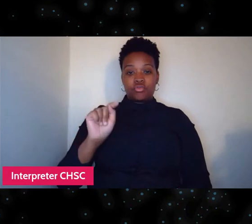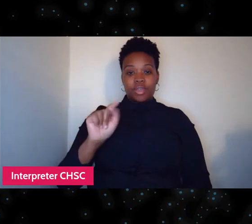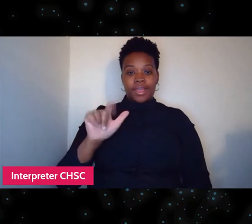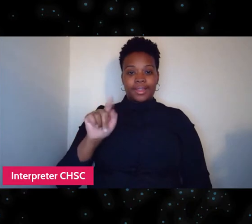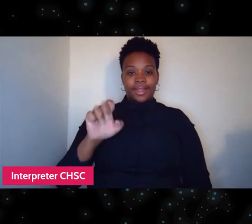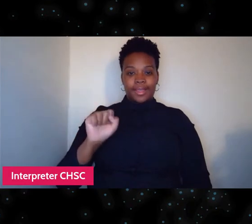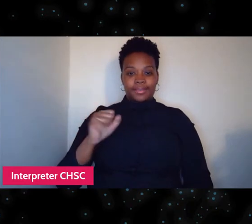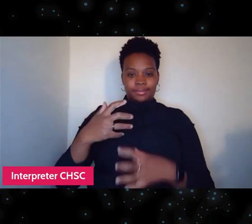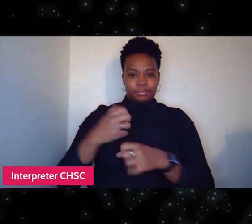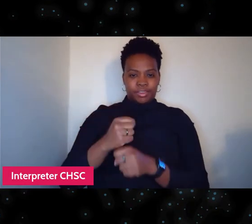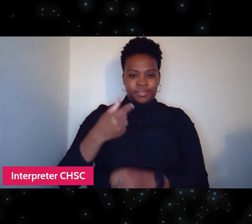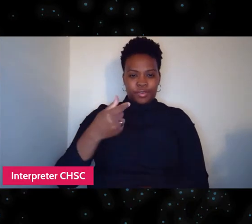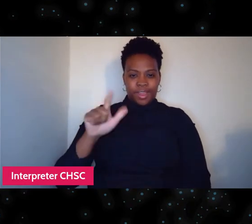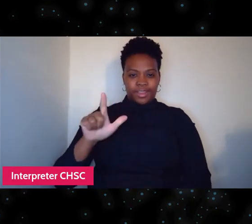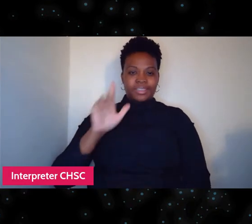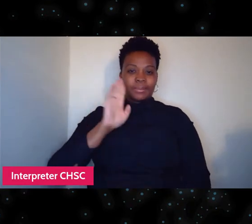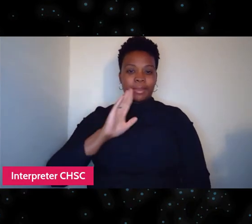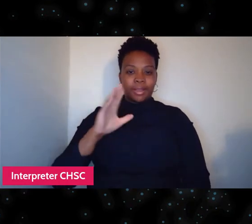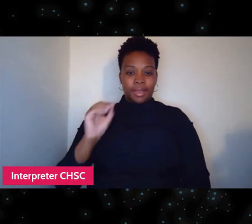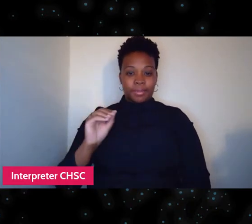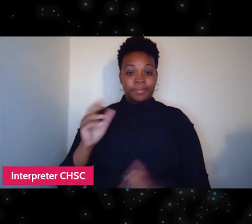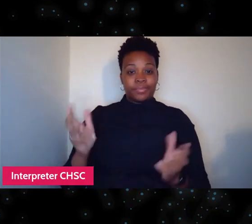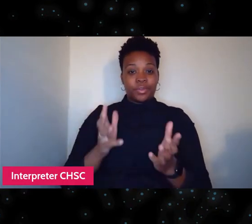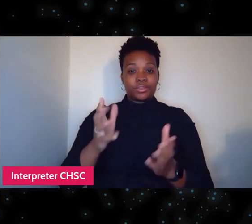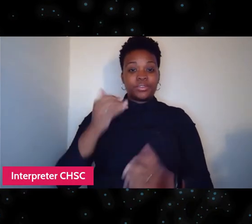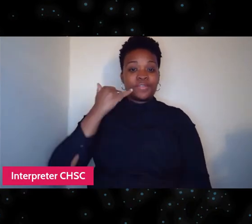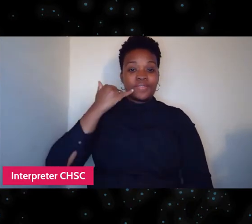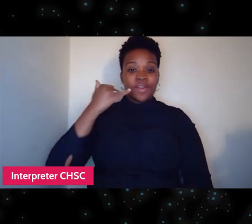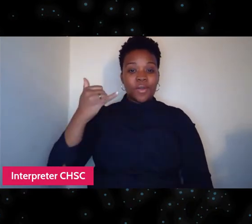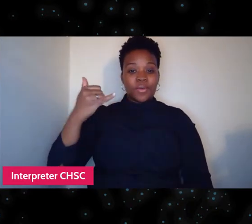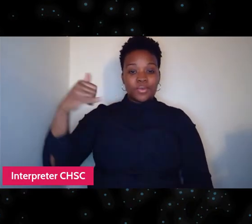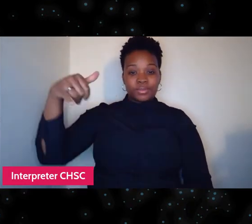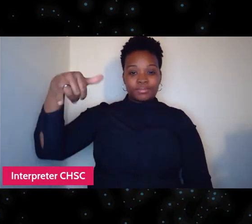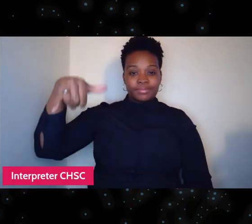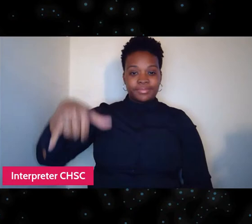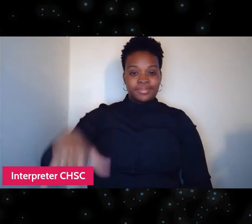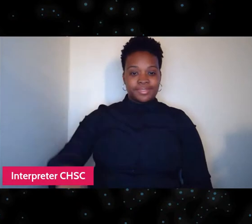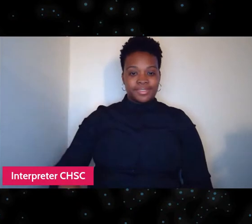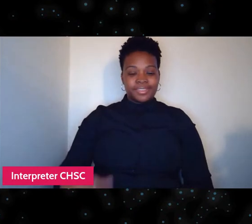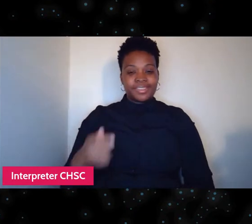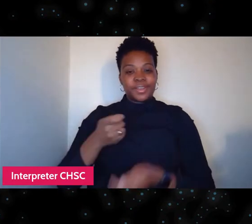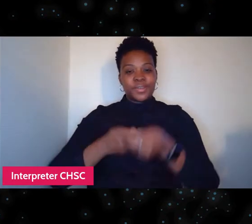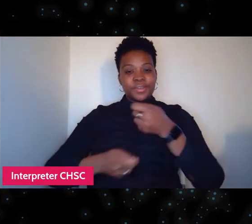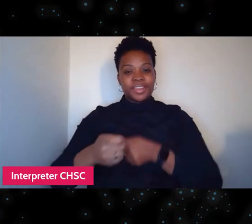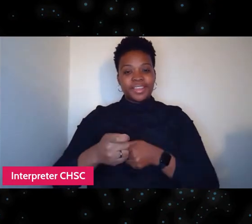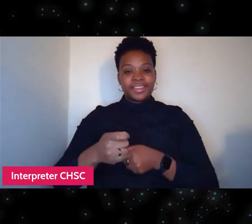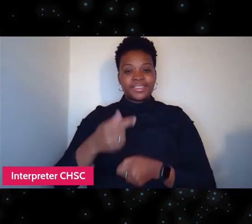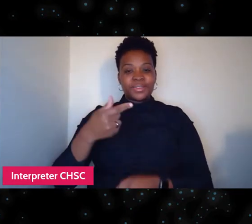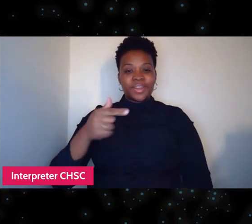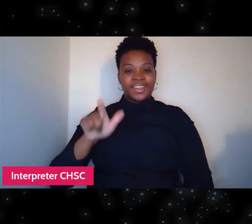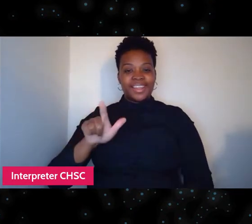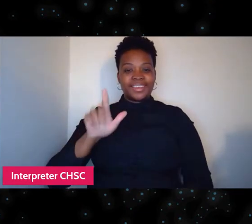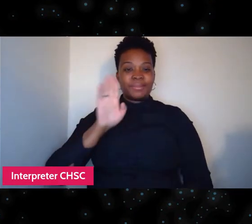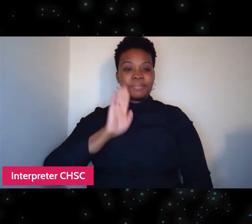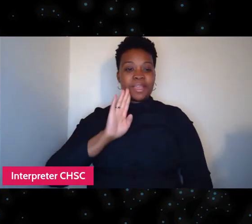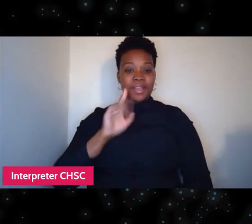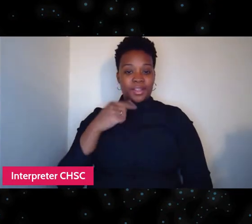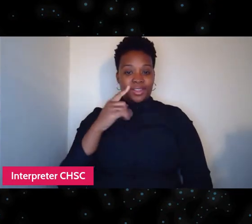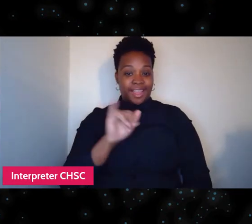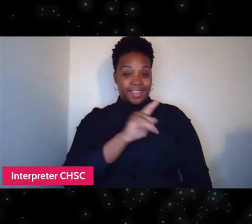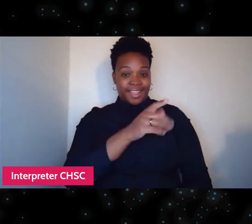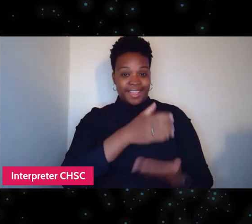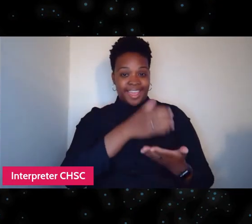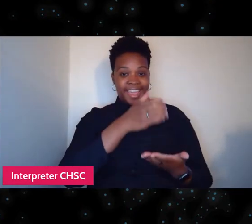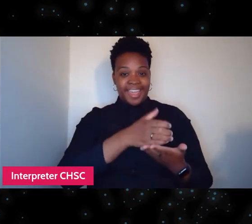Company encourage you to put your phone down during this happy hour and to consider replacing it with a Great Lakes beer, like this can